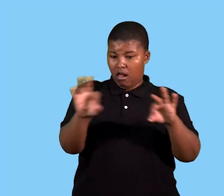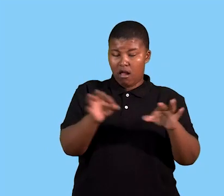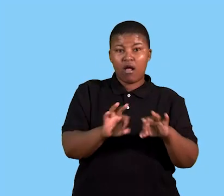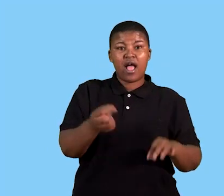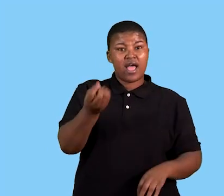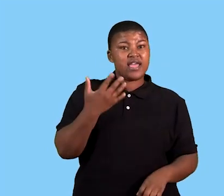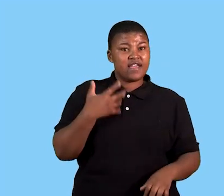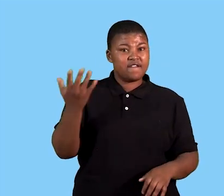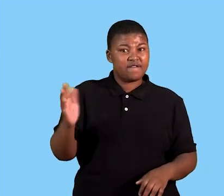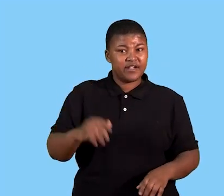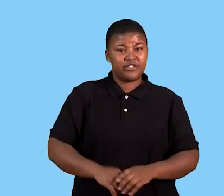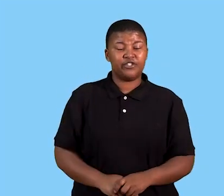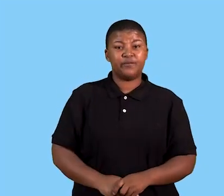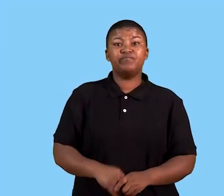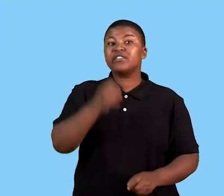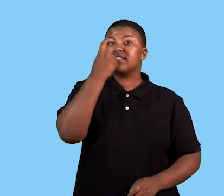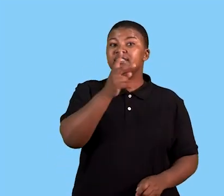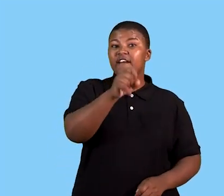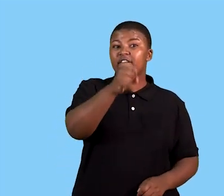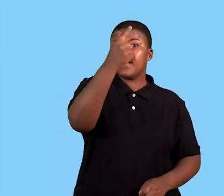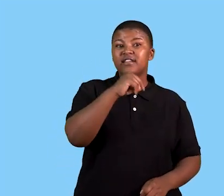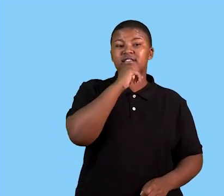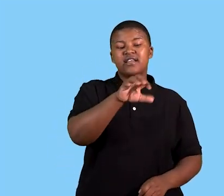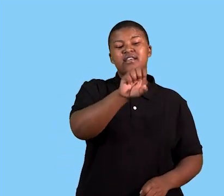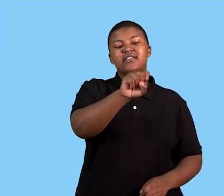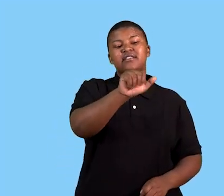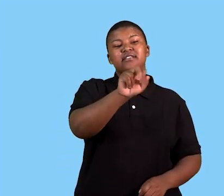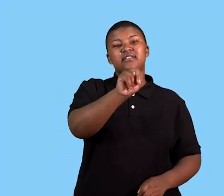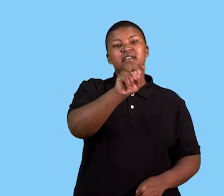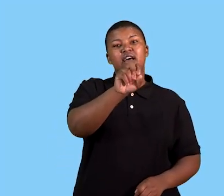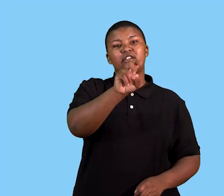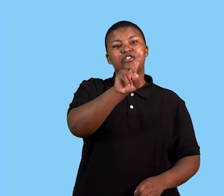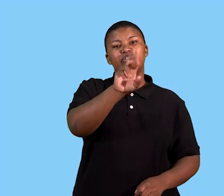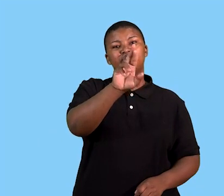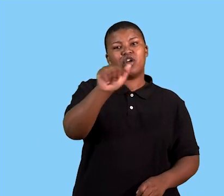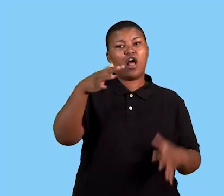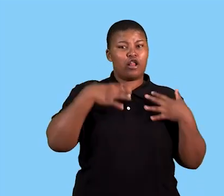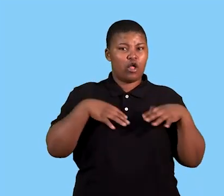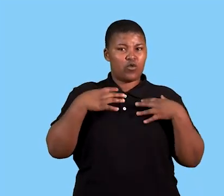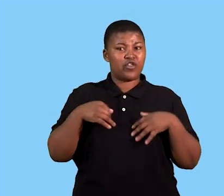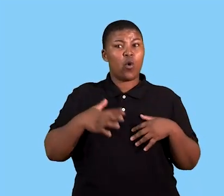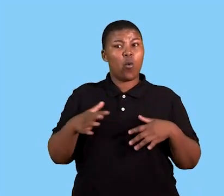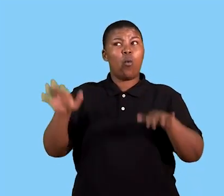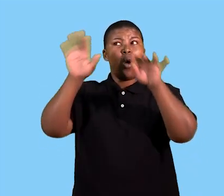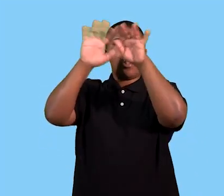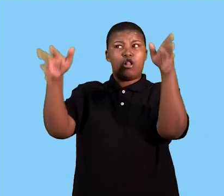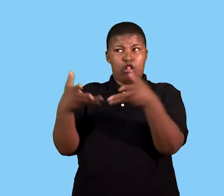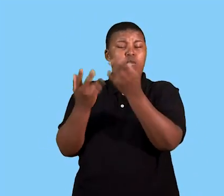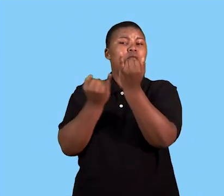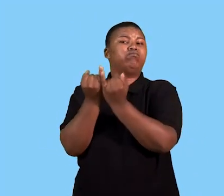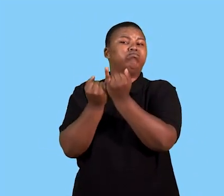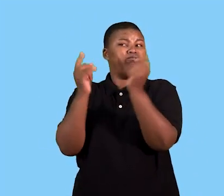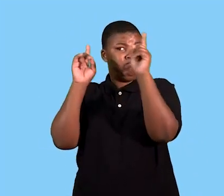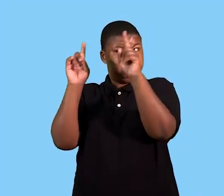that the first one, Sandra, clothing manufacturer, she wants to be clothing competitive. So this is her dream. So